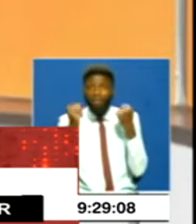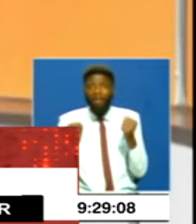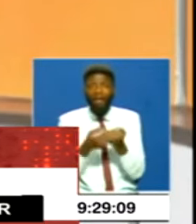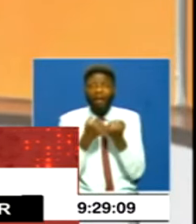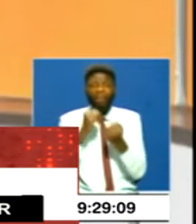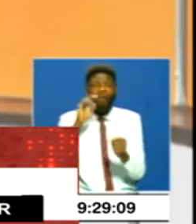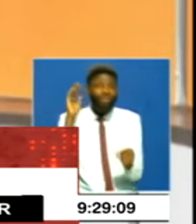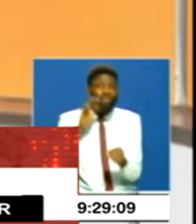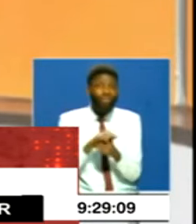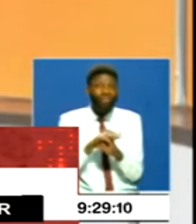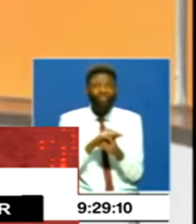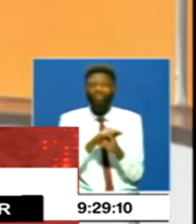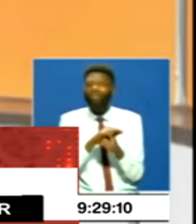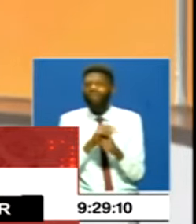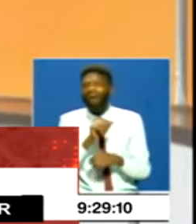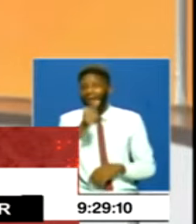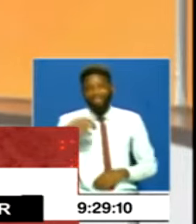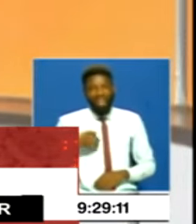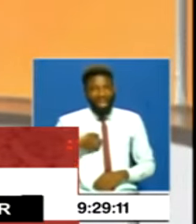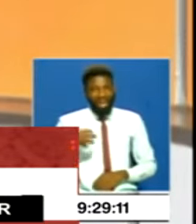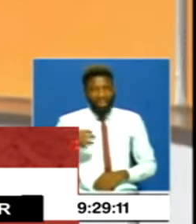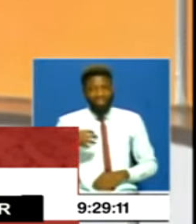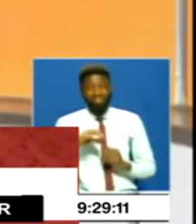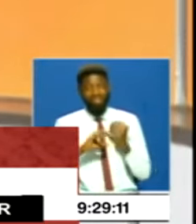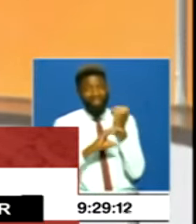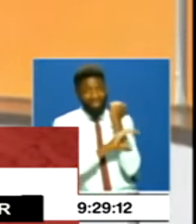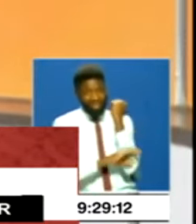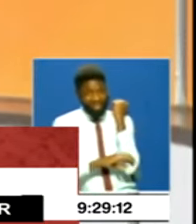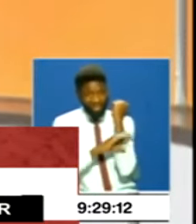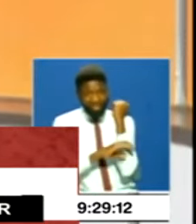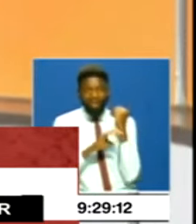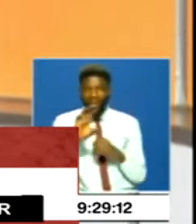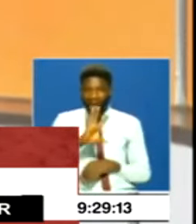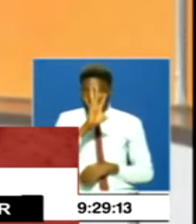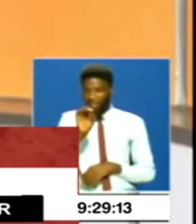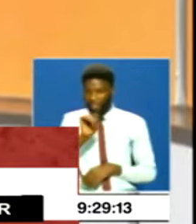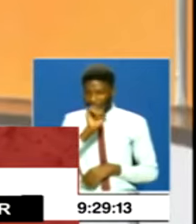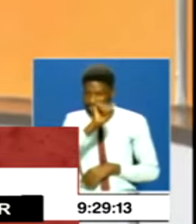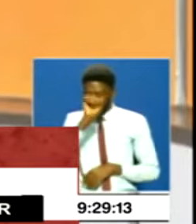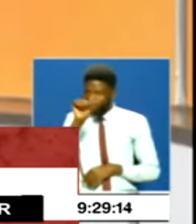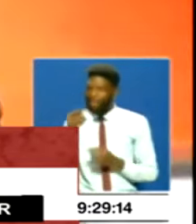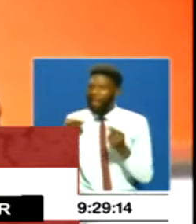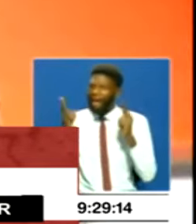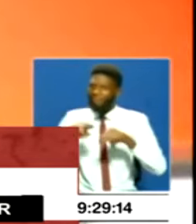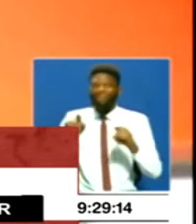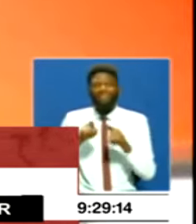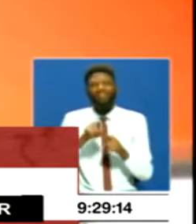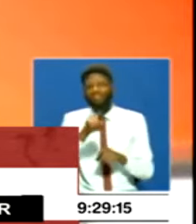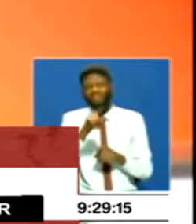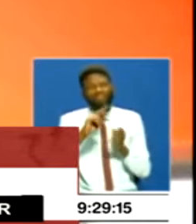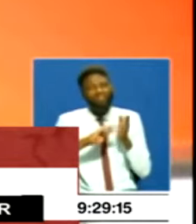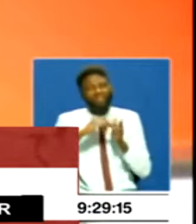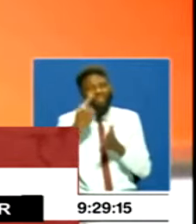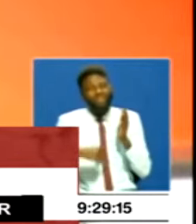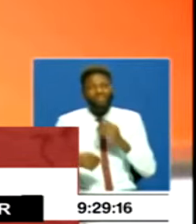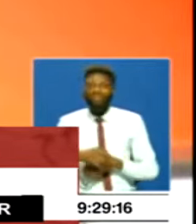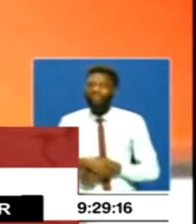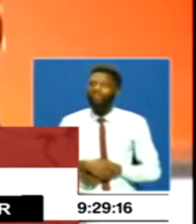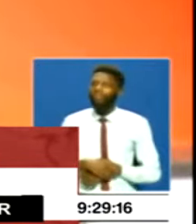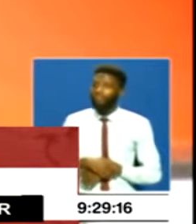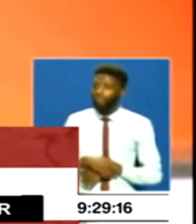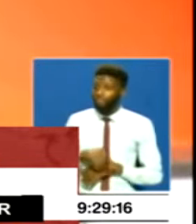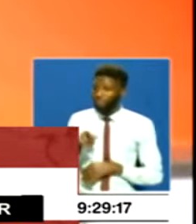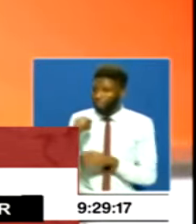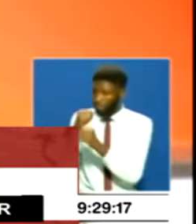countries. We are seeing it in some parts of Africa. What do you have to say about that? First of all, how it is